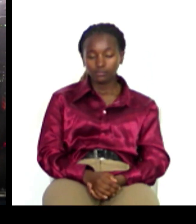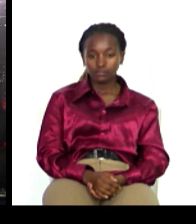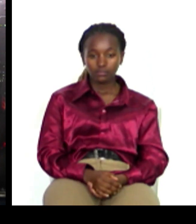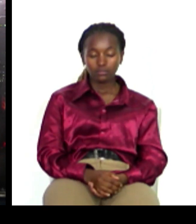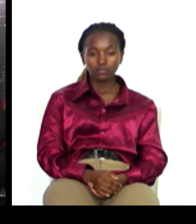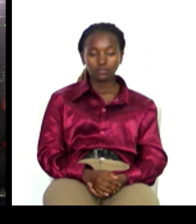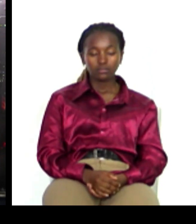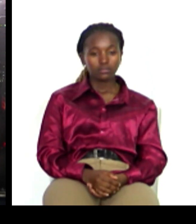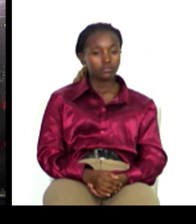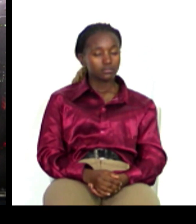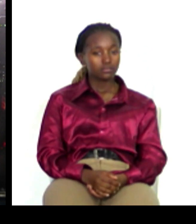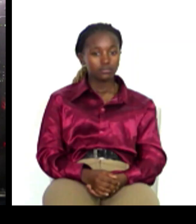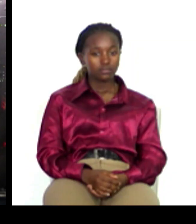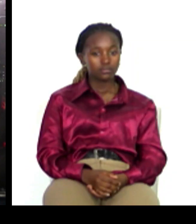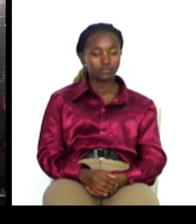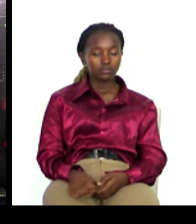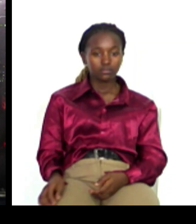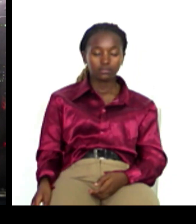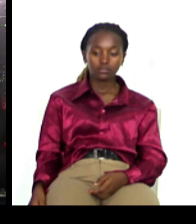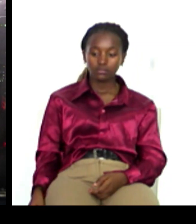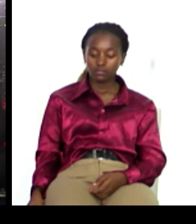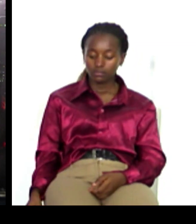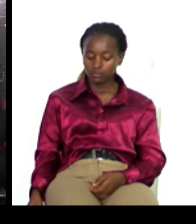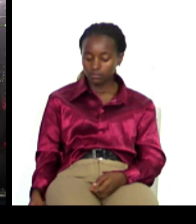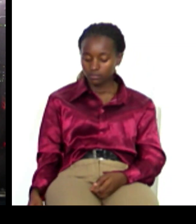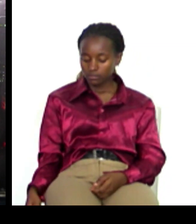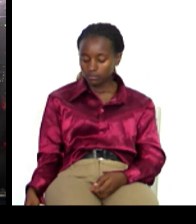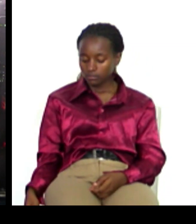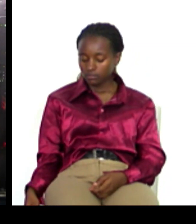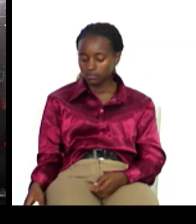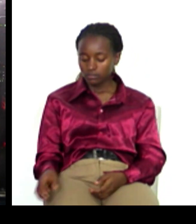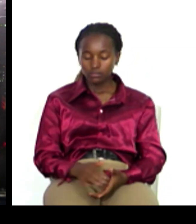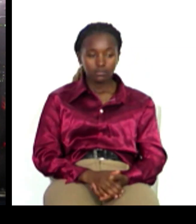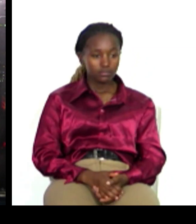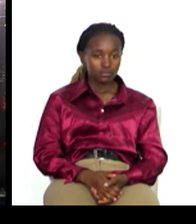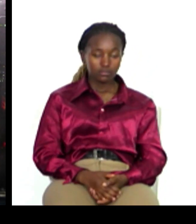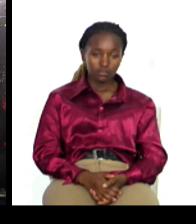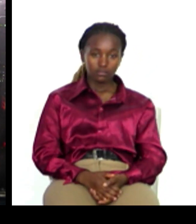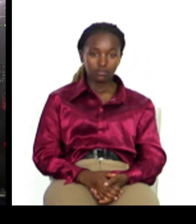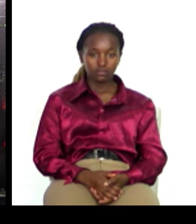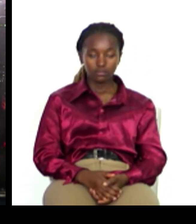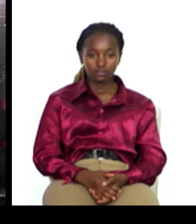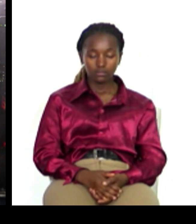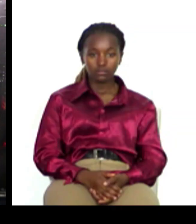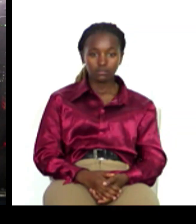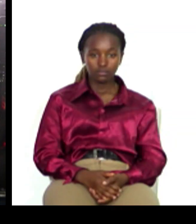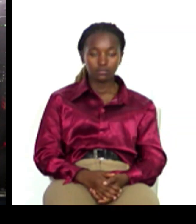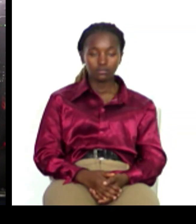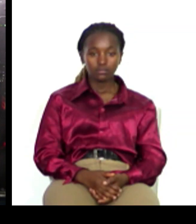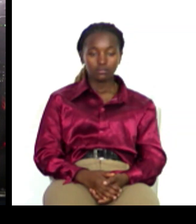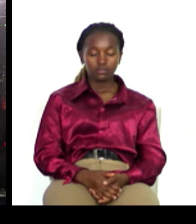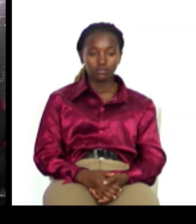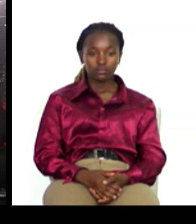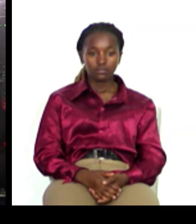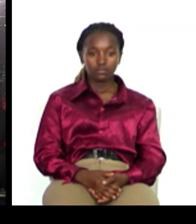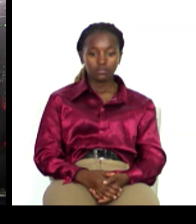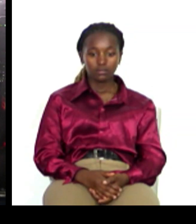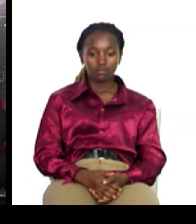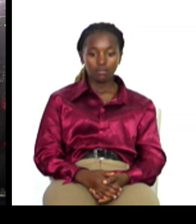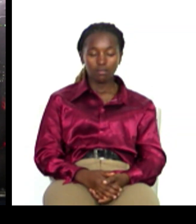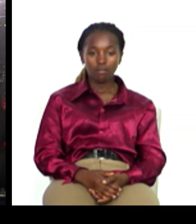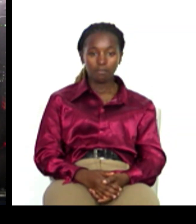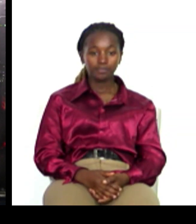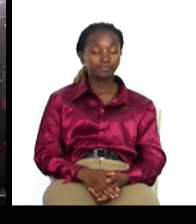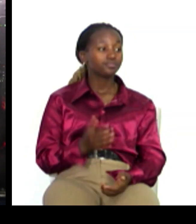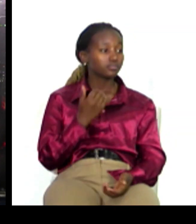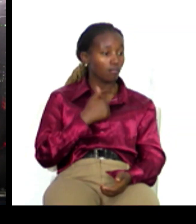agree, Jeff, that Somali is going to be a factor in 2027? You are not seeing it as a factor. No, that is not going to be a factor.